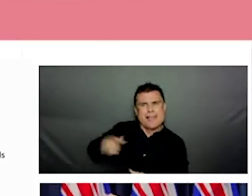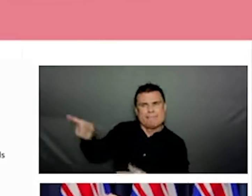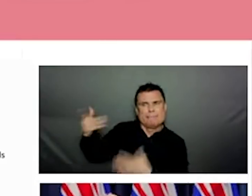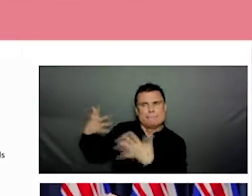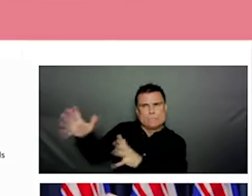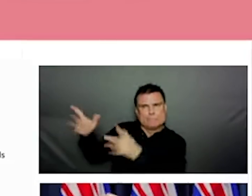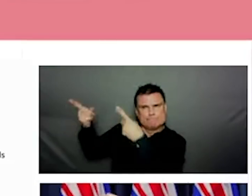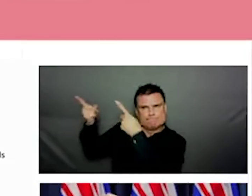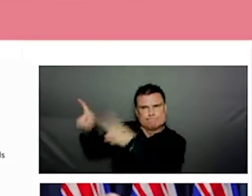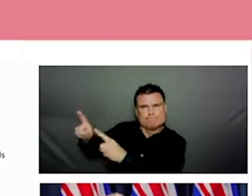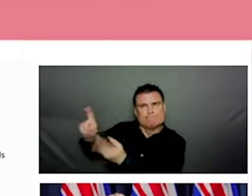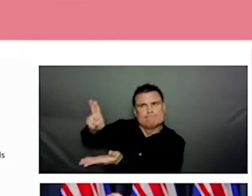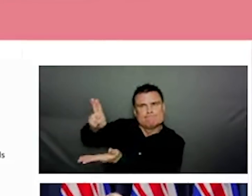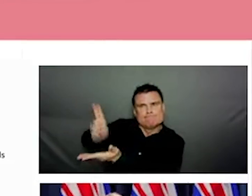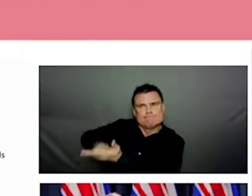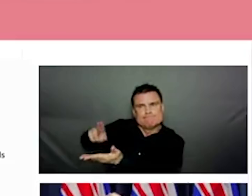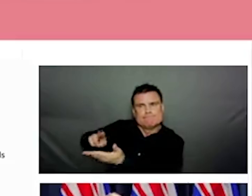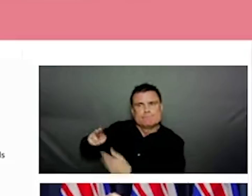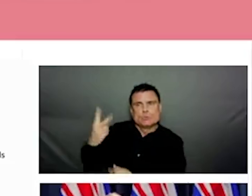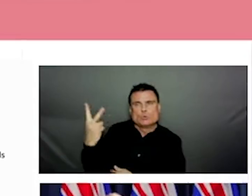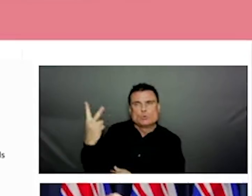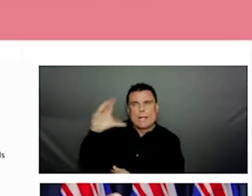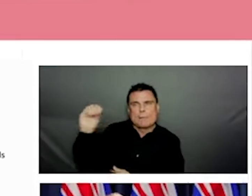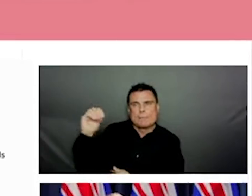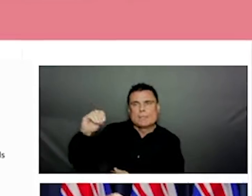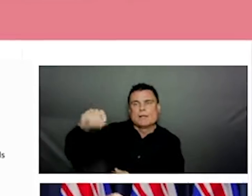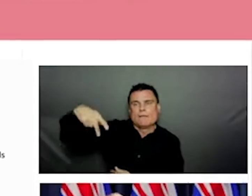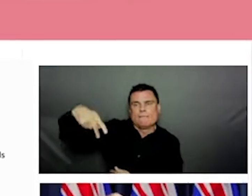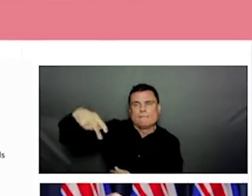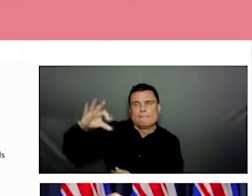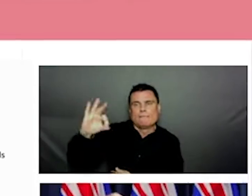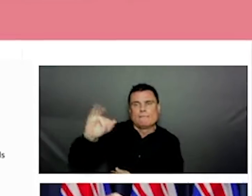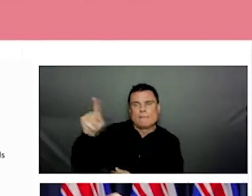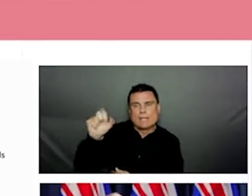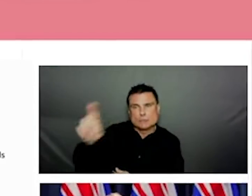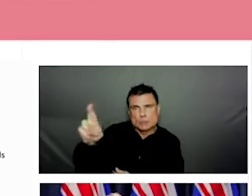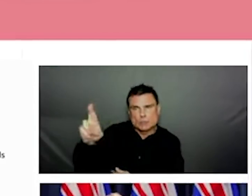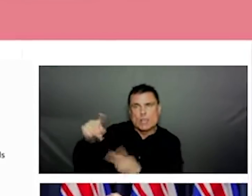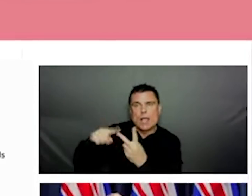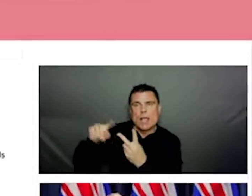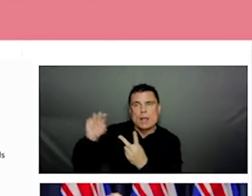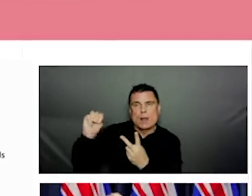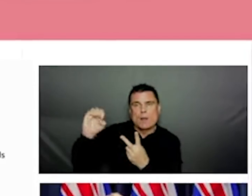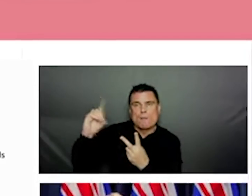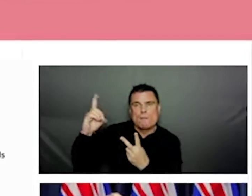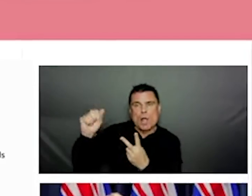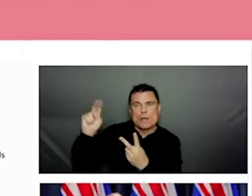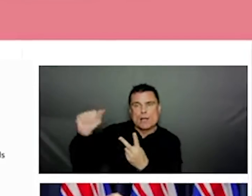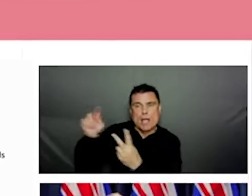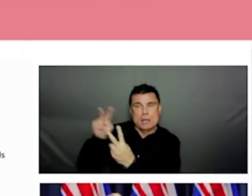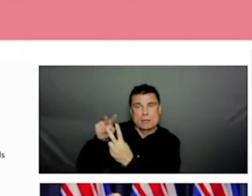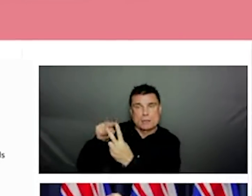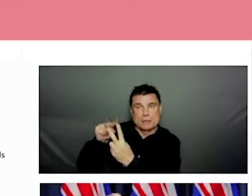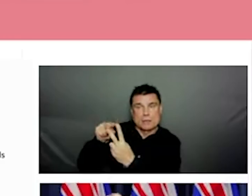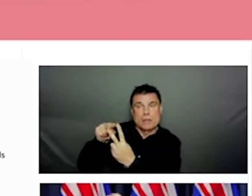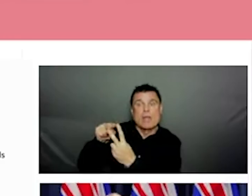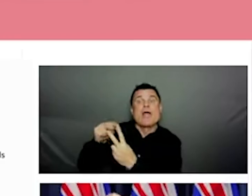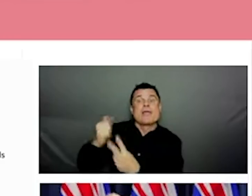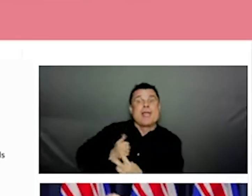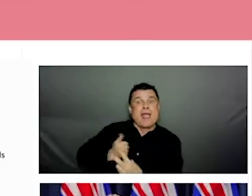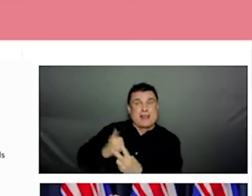as additional seven in total additional contracts with the other vaccine